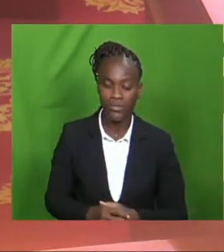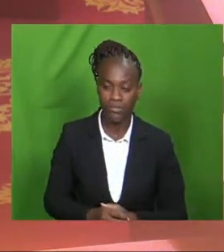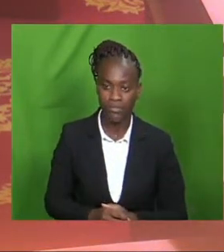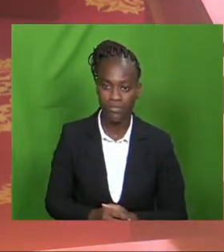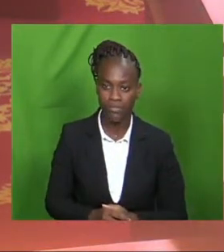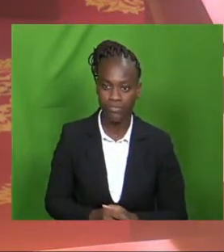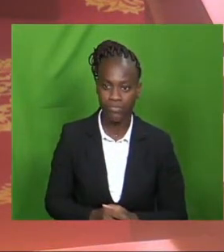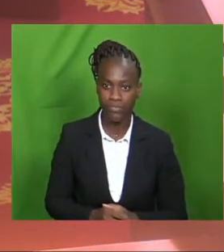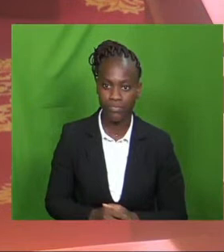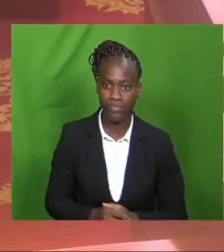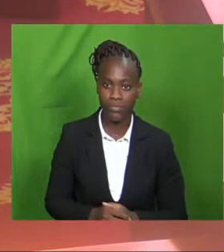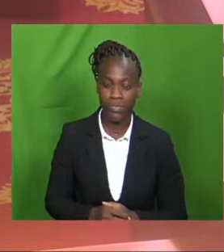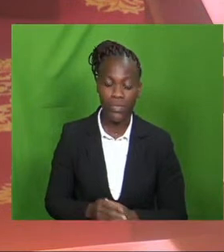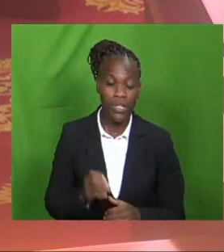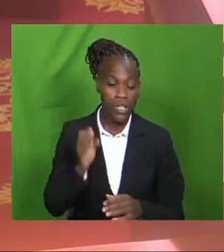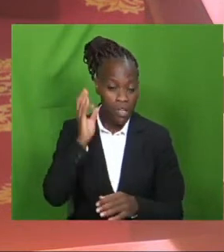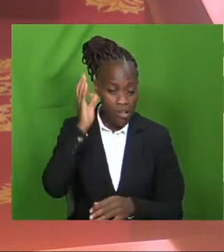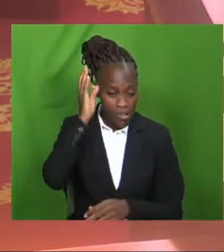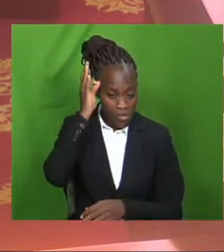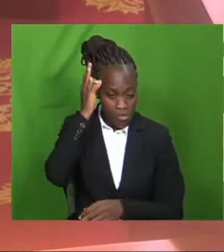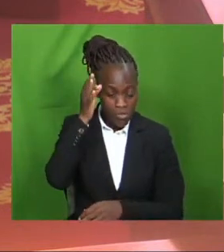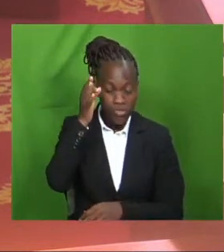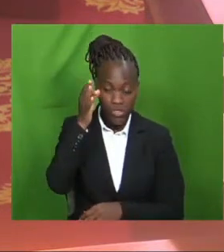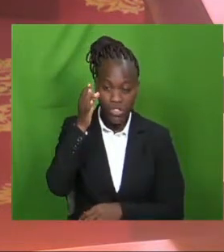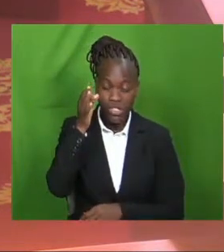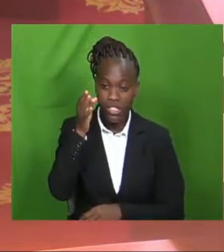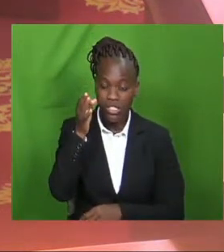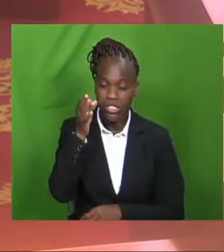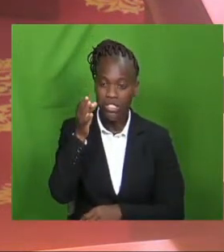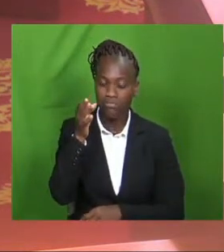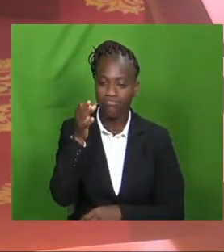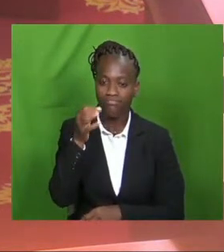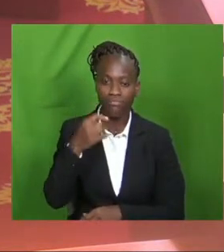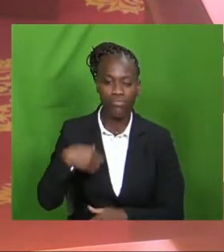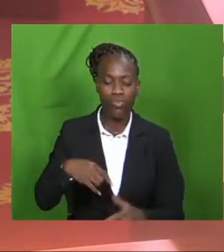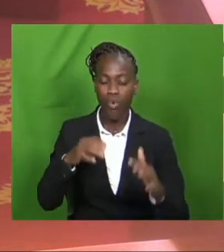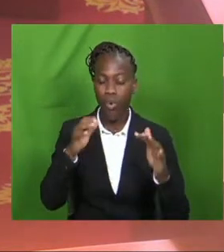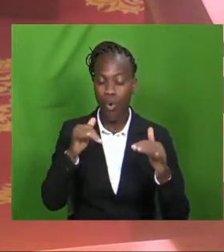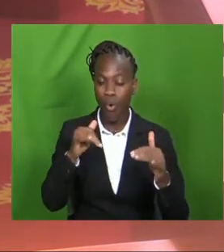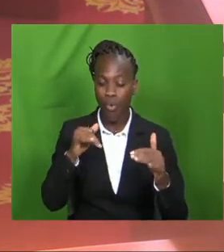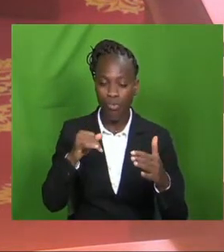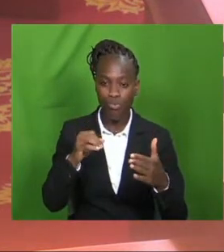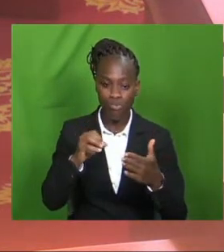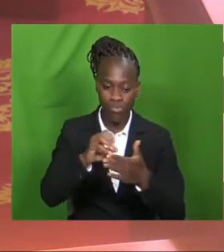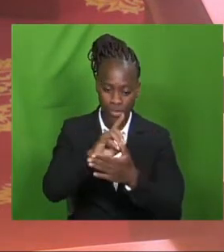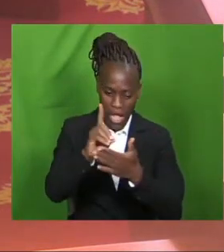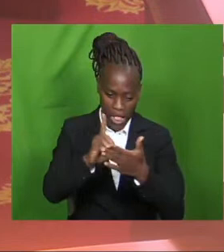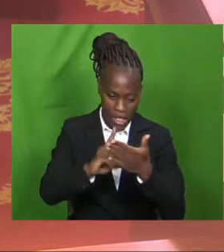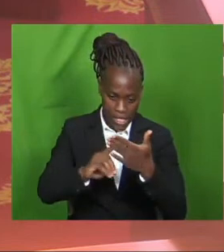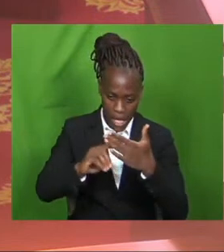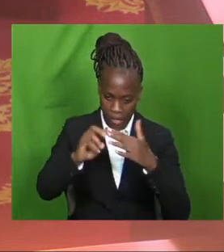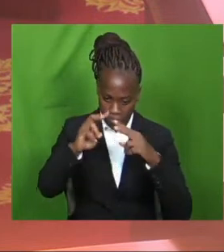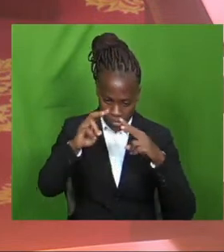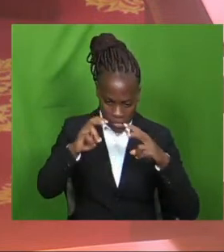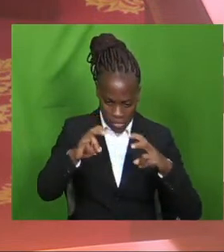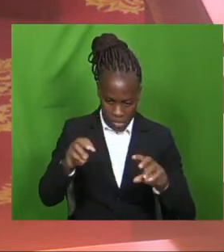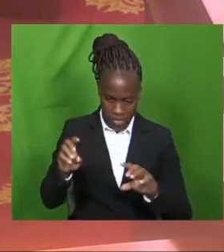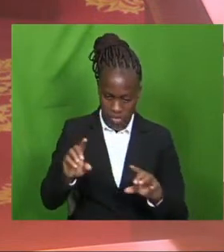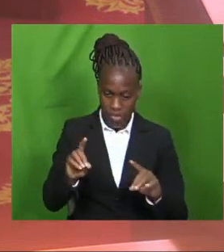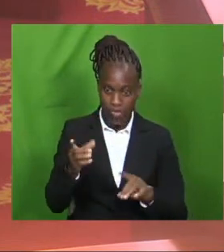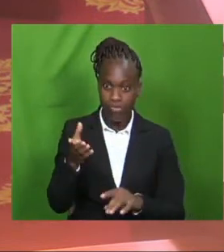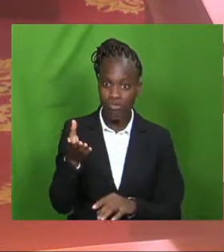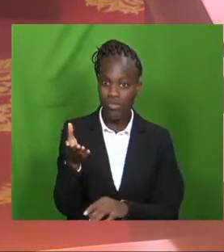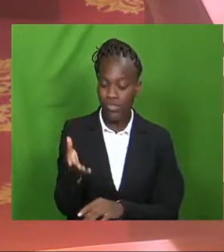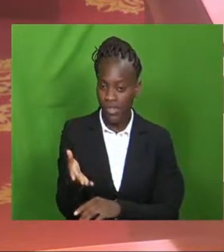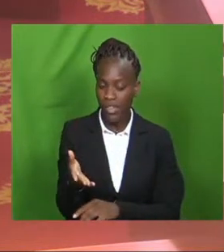A future program is that engineering design and condition survey have been carried out on